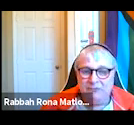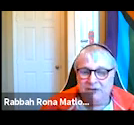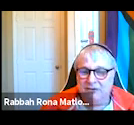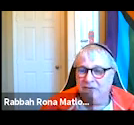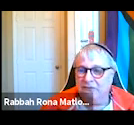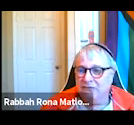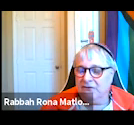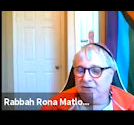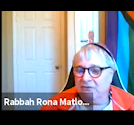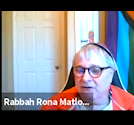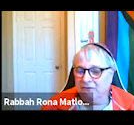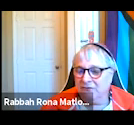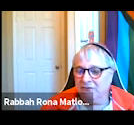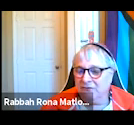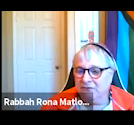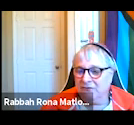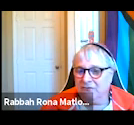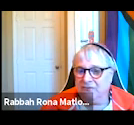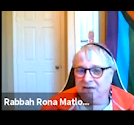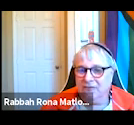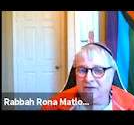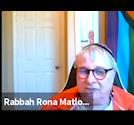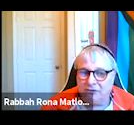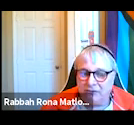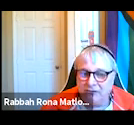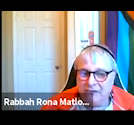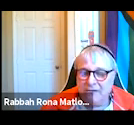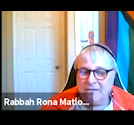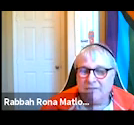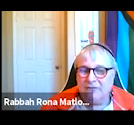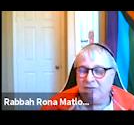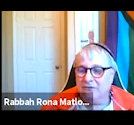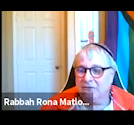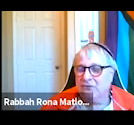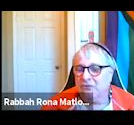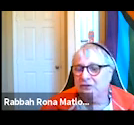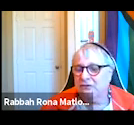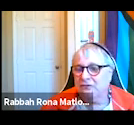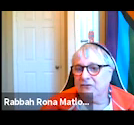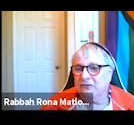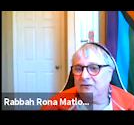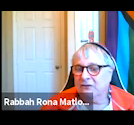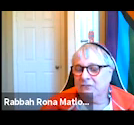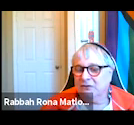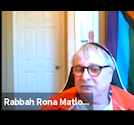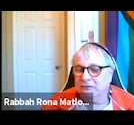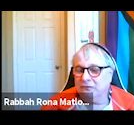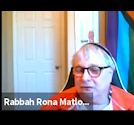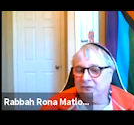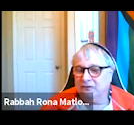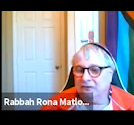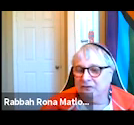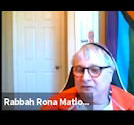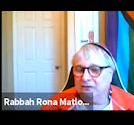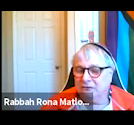ill, but because of external issues. However, there is a correlation between